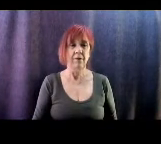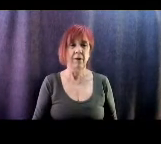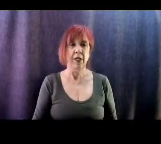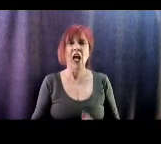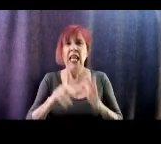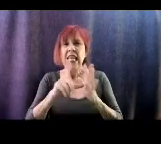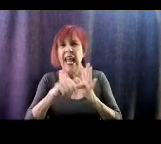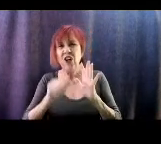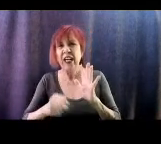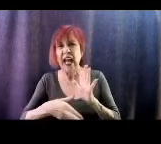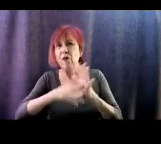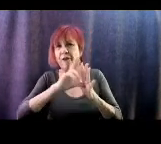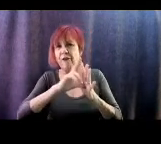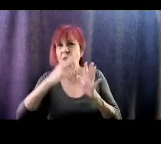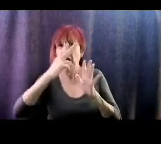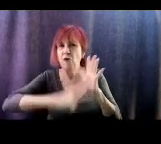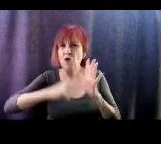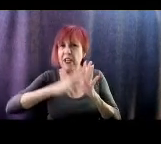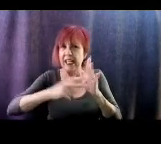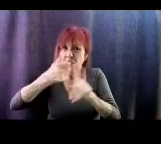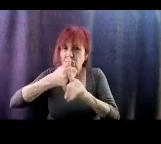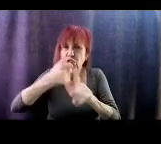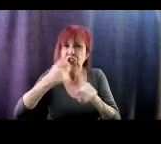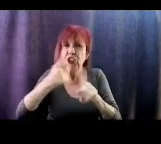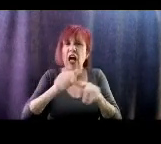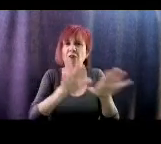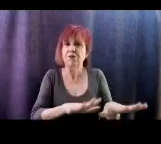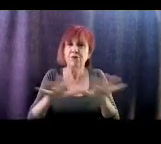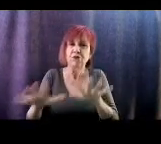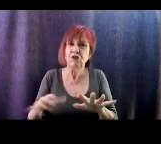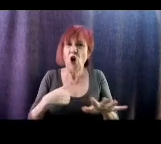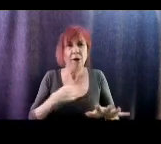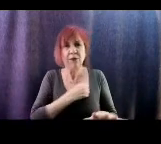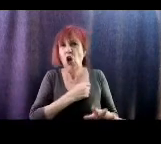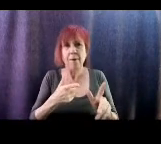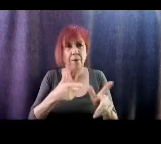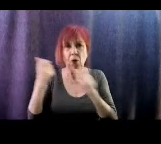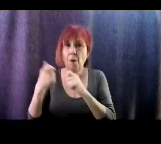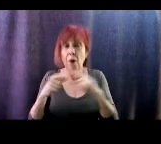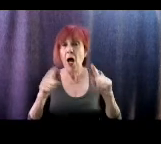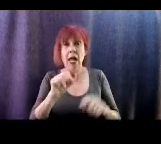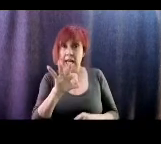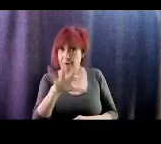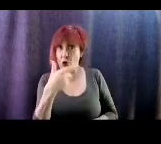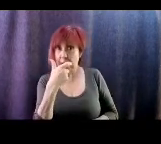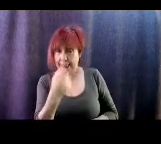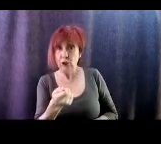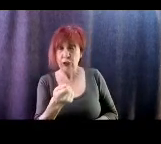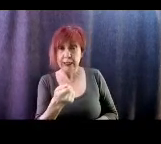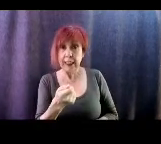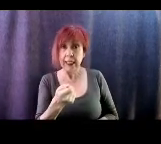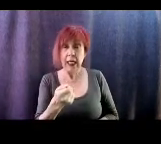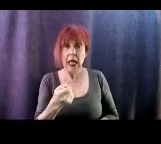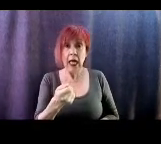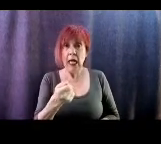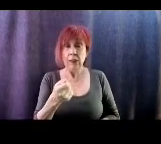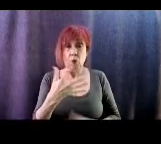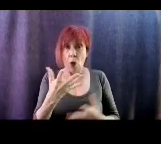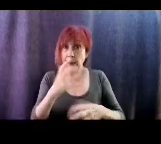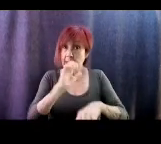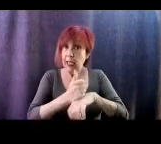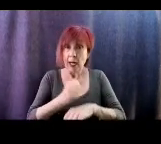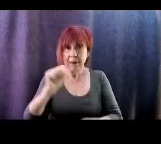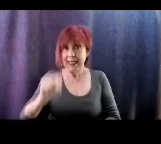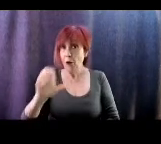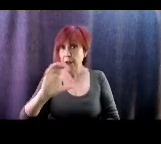read through there, and we'll be glad to revisit this. If there's any interest in starting something like this in South Carolina, we would be glad